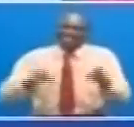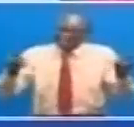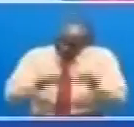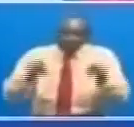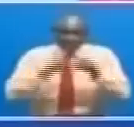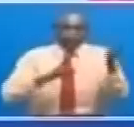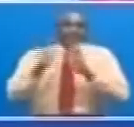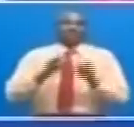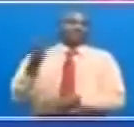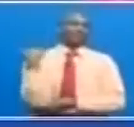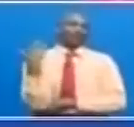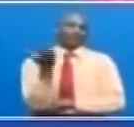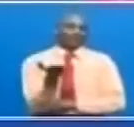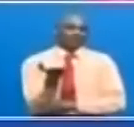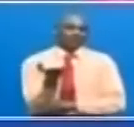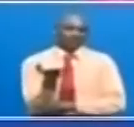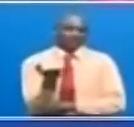mambo ya madhalimu.